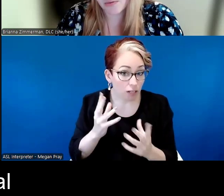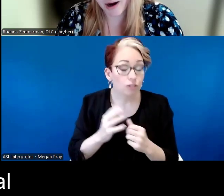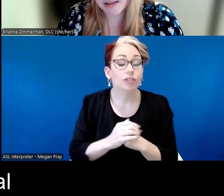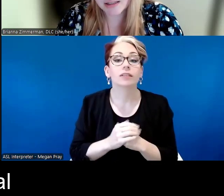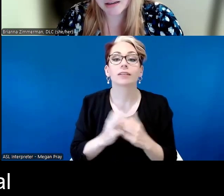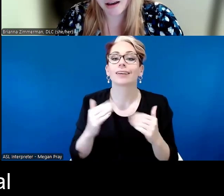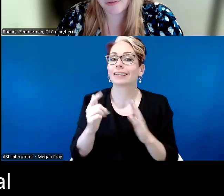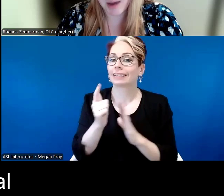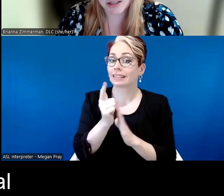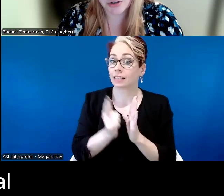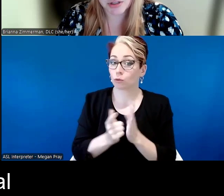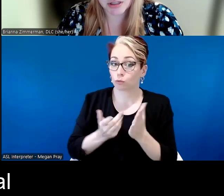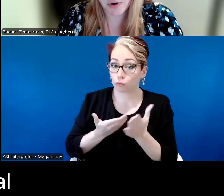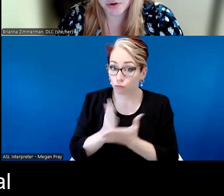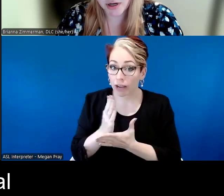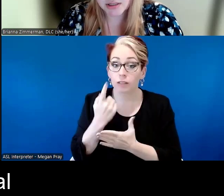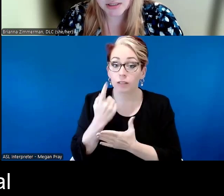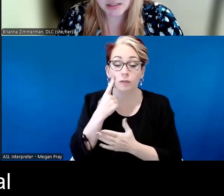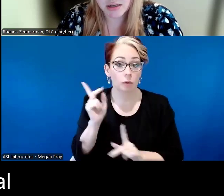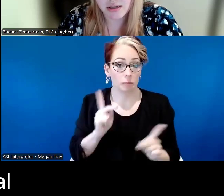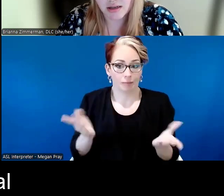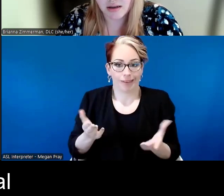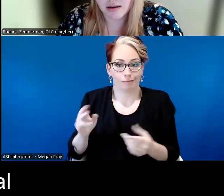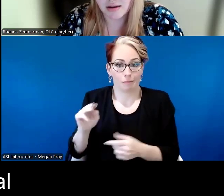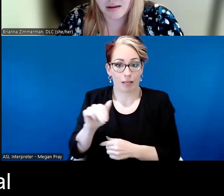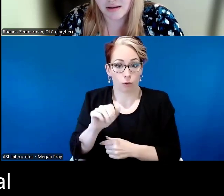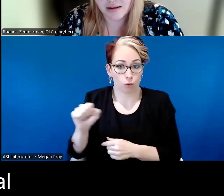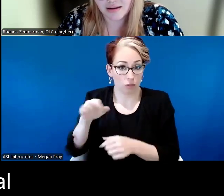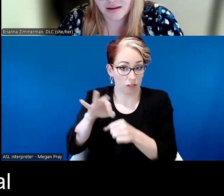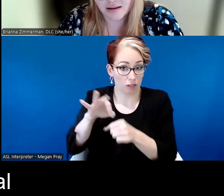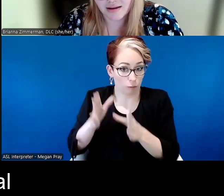legal rights of Massachusetts voters,